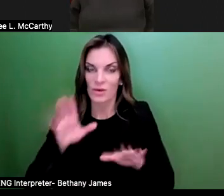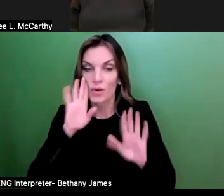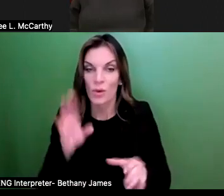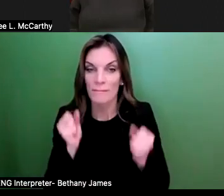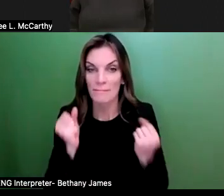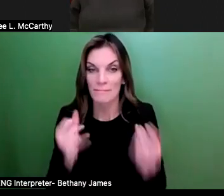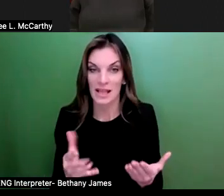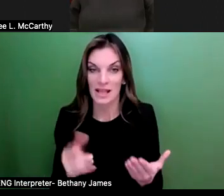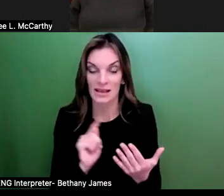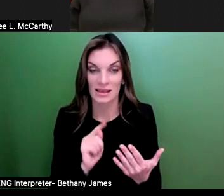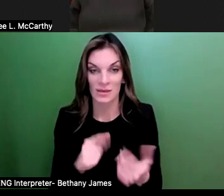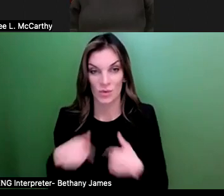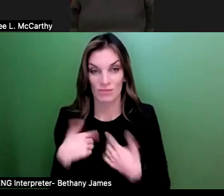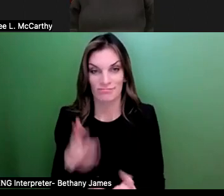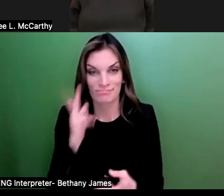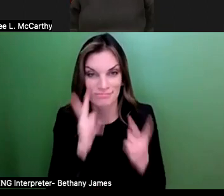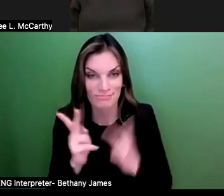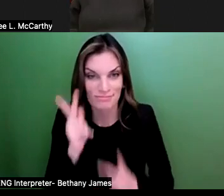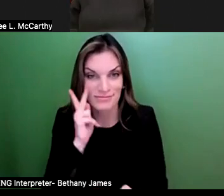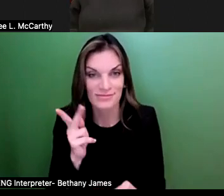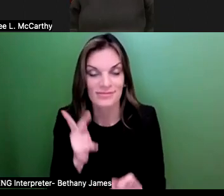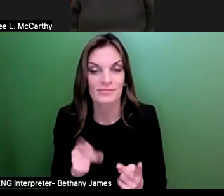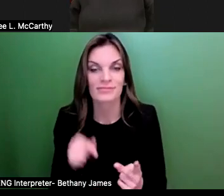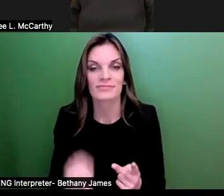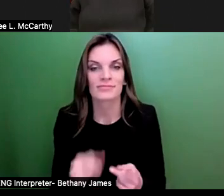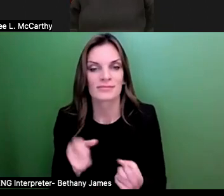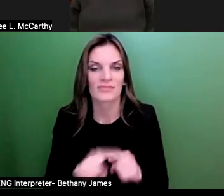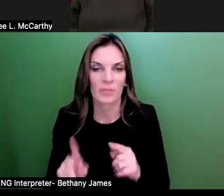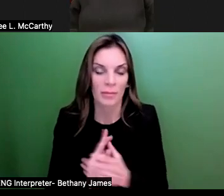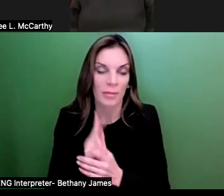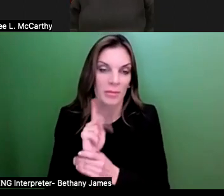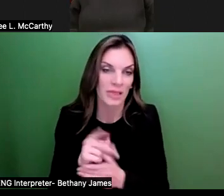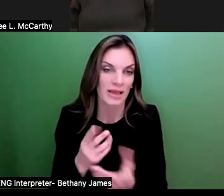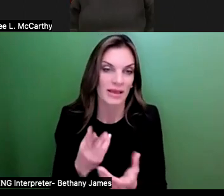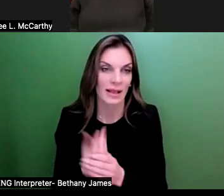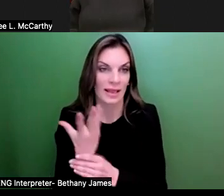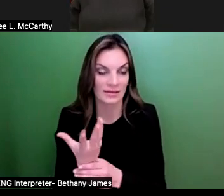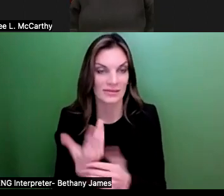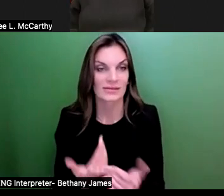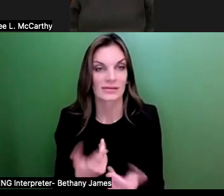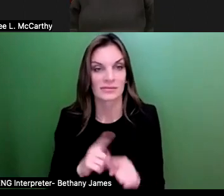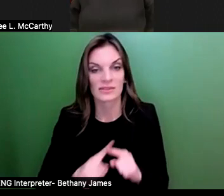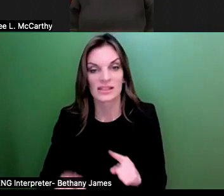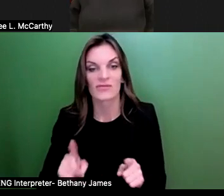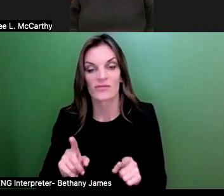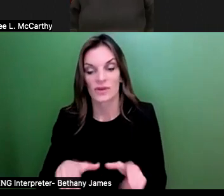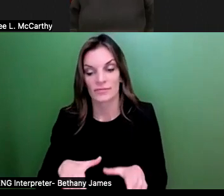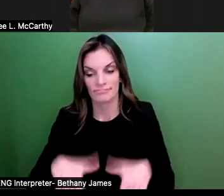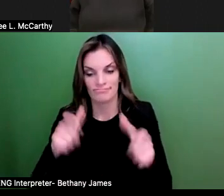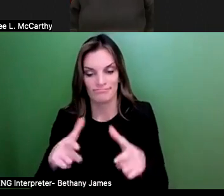the things that we did see were the kinds of plants, the kinds of structural arrangements with